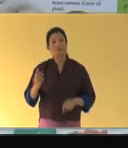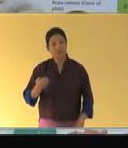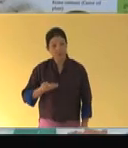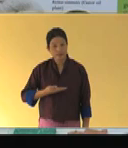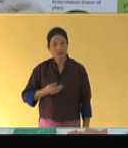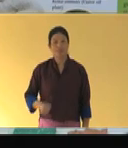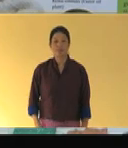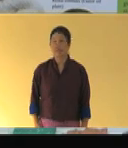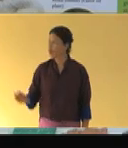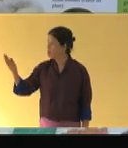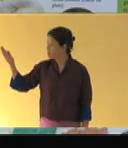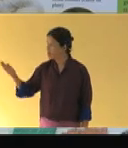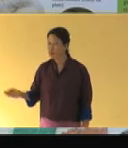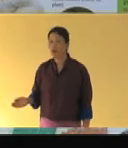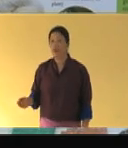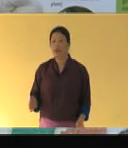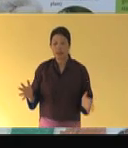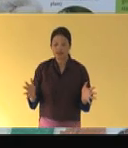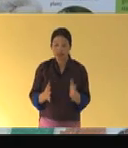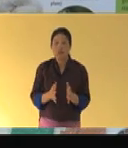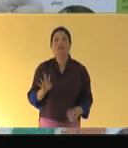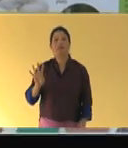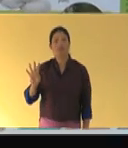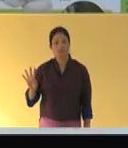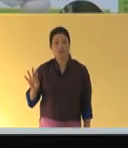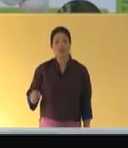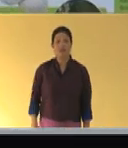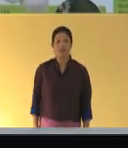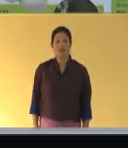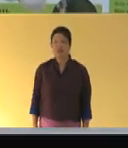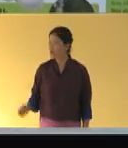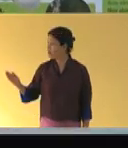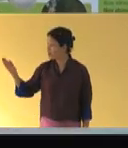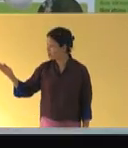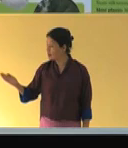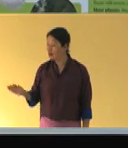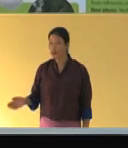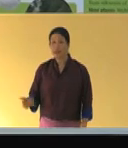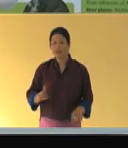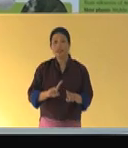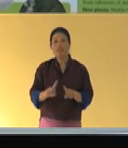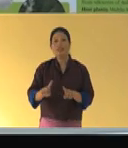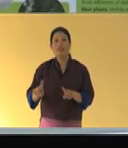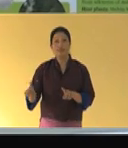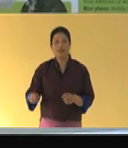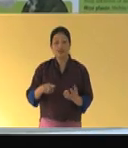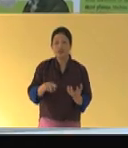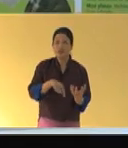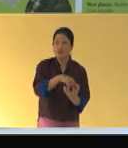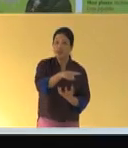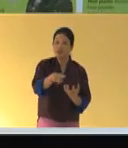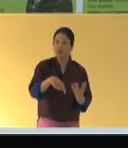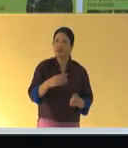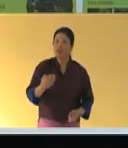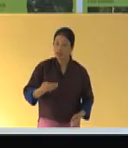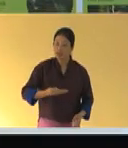tassar silk, and muga silk. We have displayed some of the silk most commonly available silk